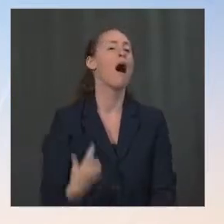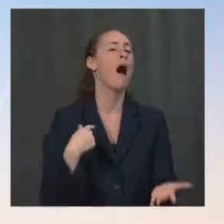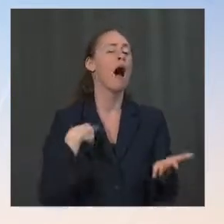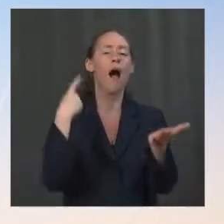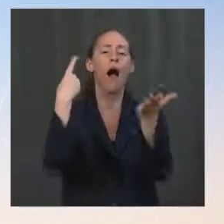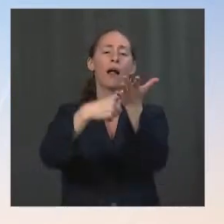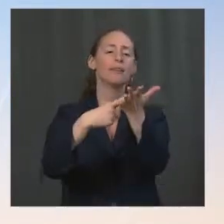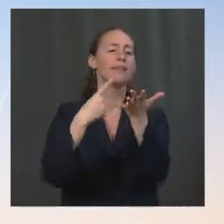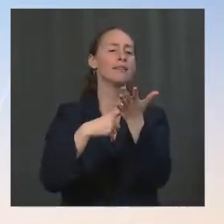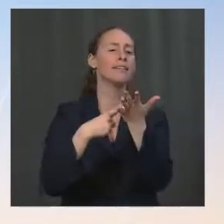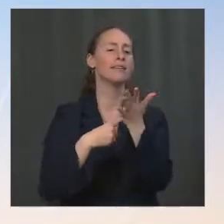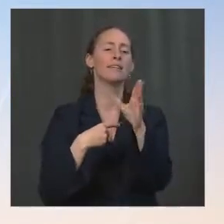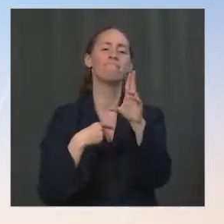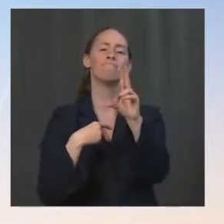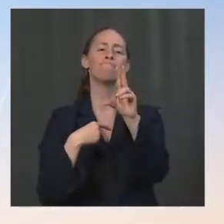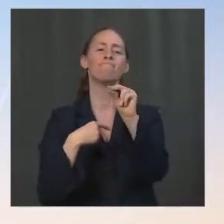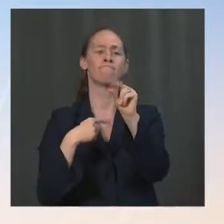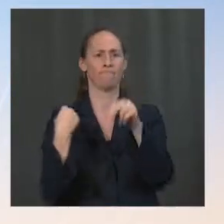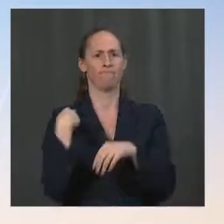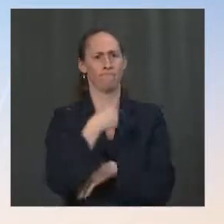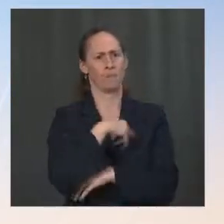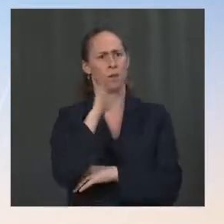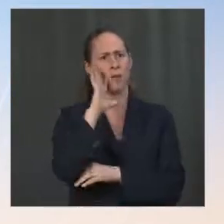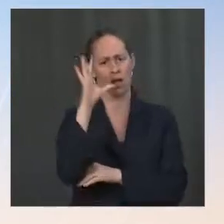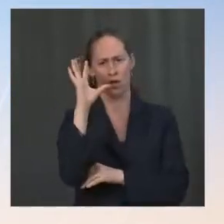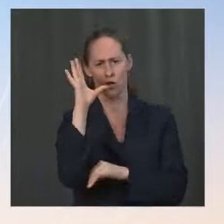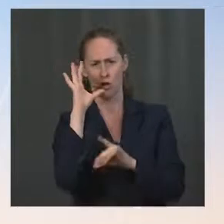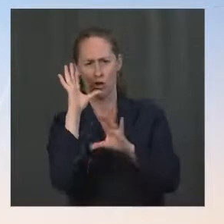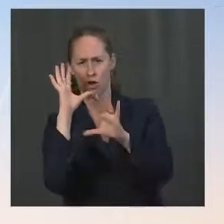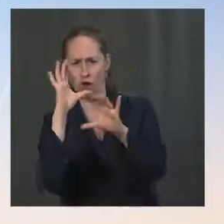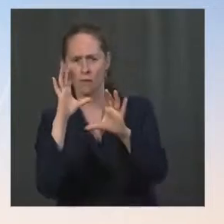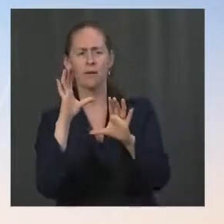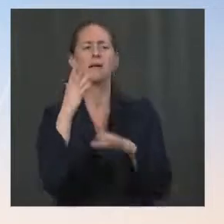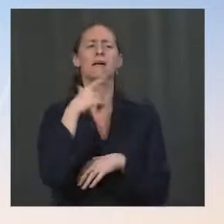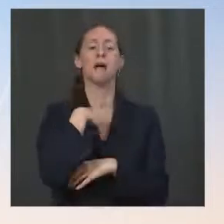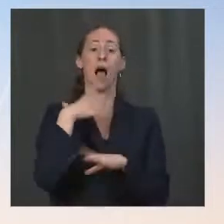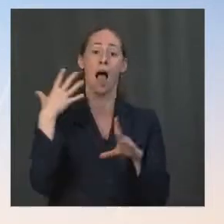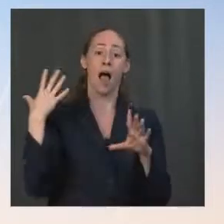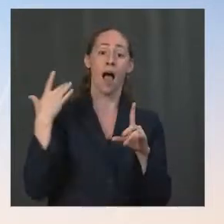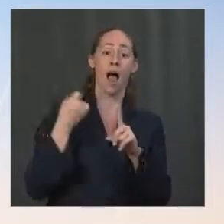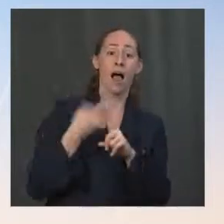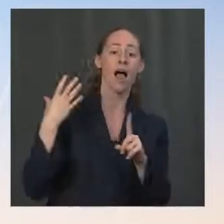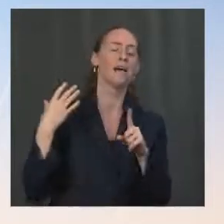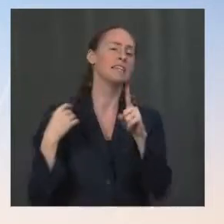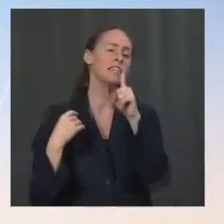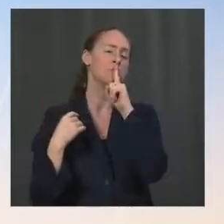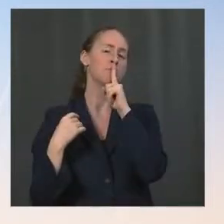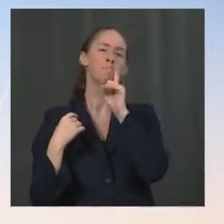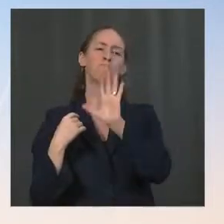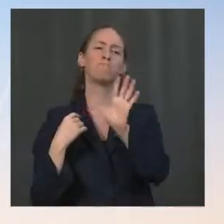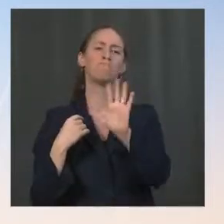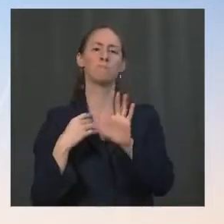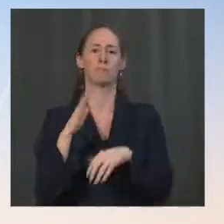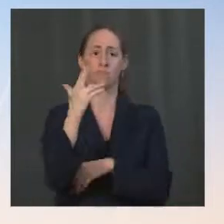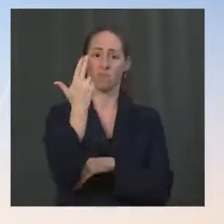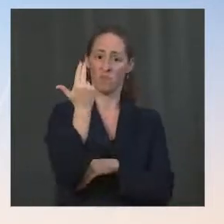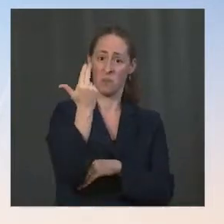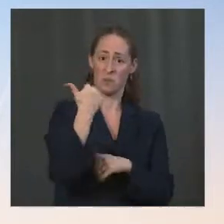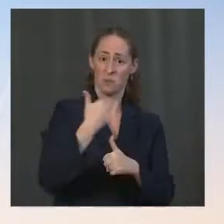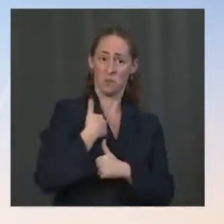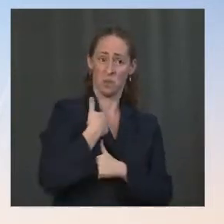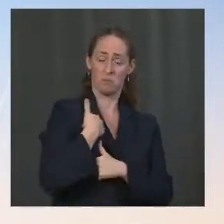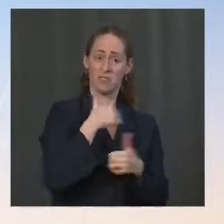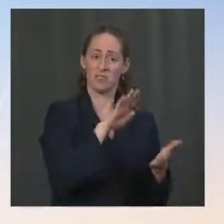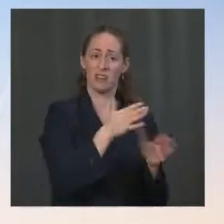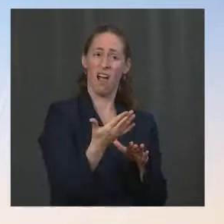hunting down and going after the terrorists who killed 13 service members will entail or detail, and I don't think the Department